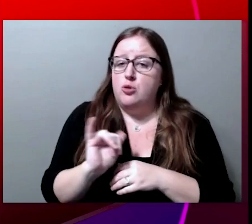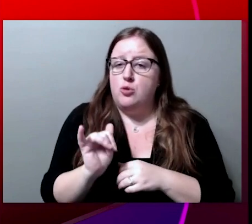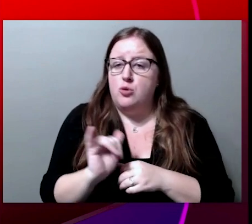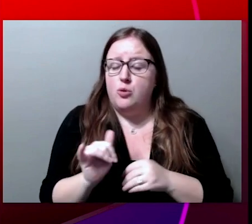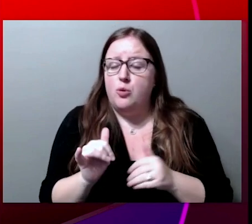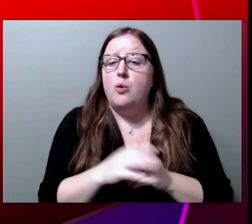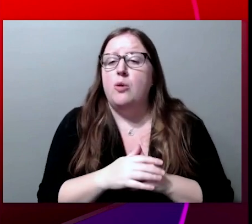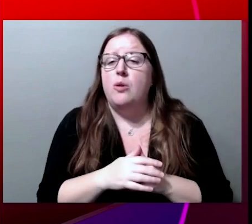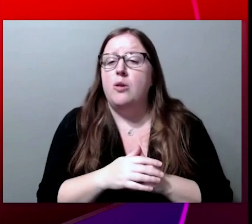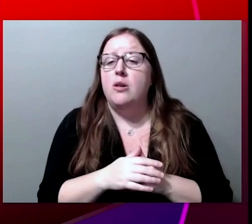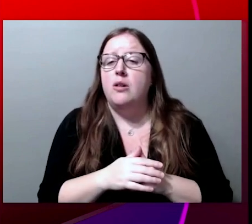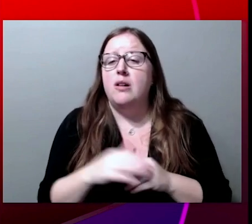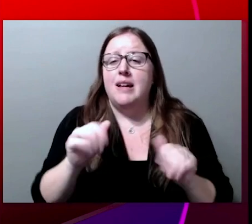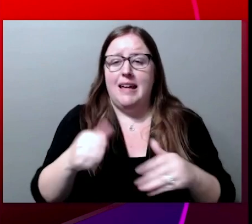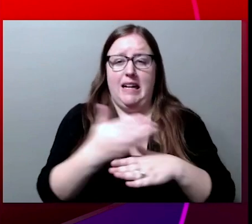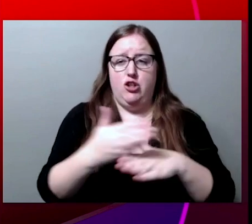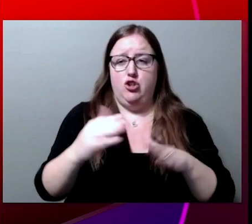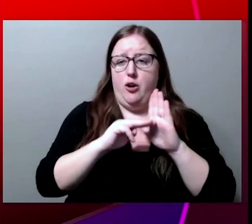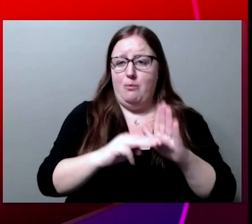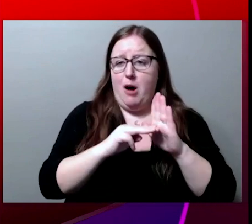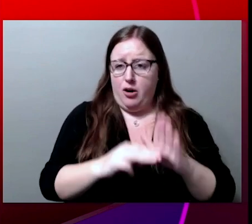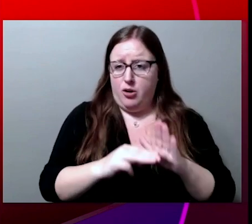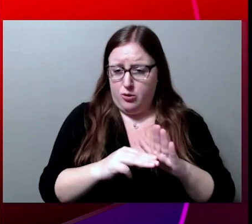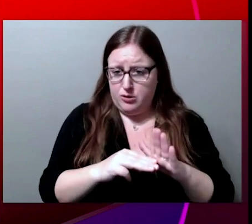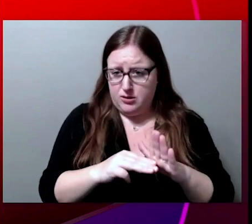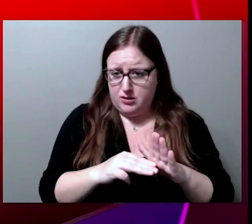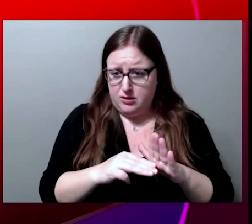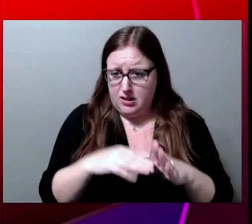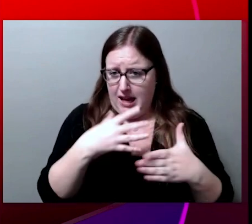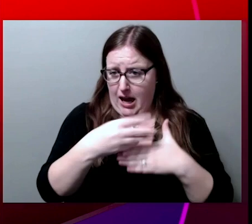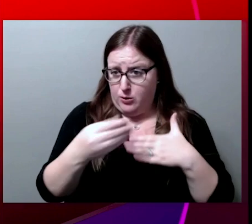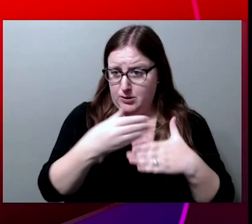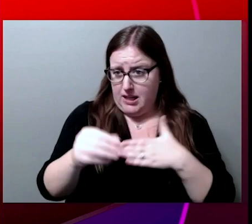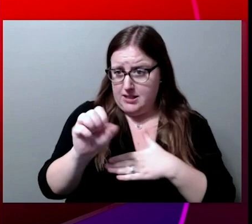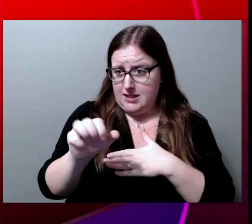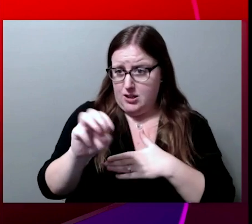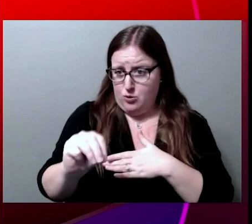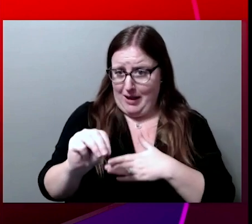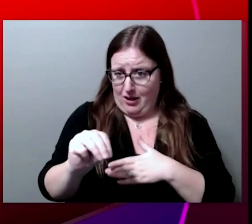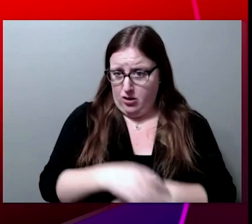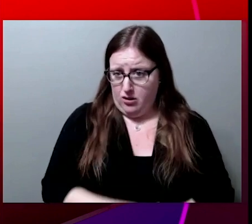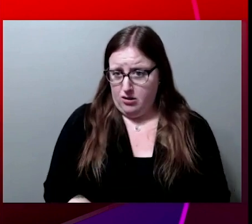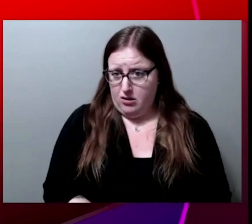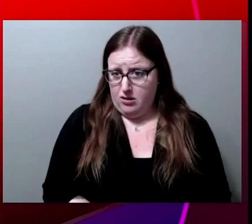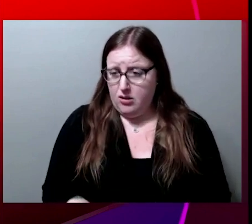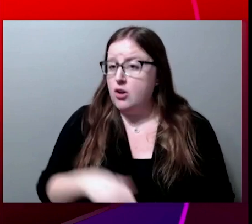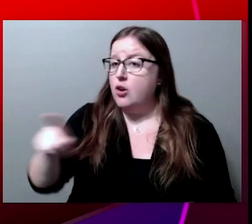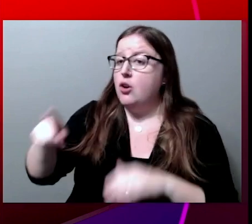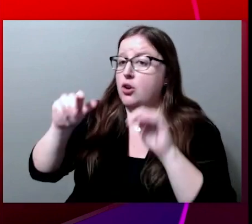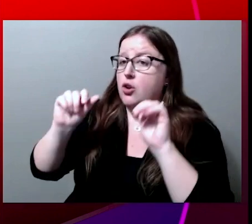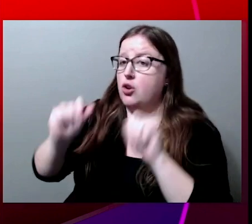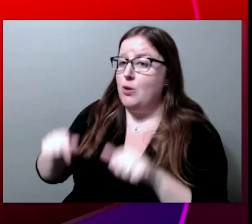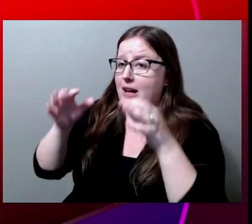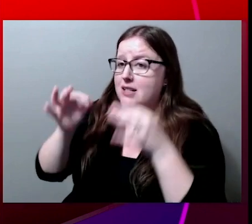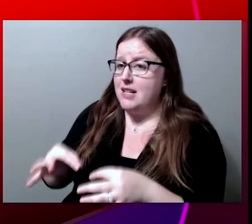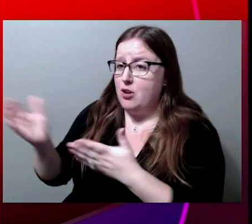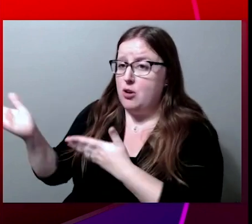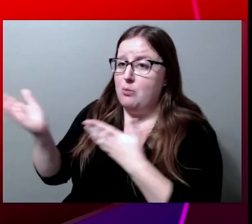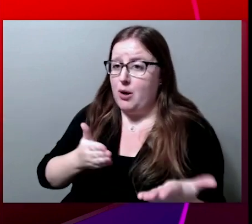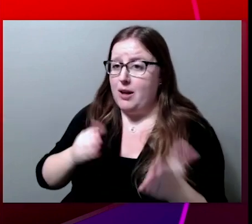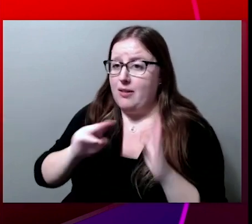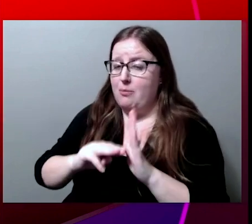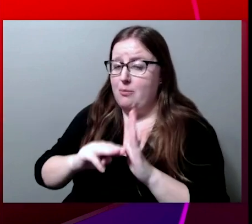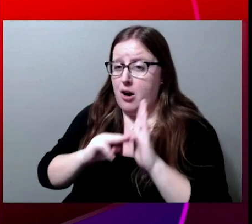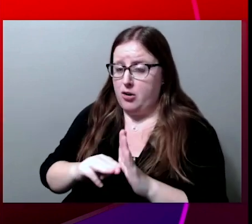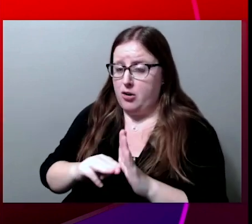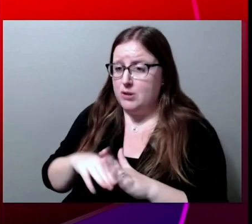I'm a customer, can I share models that were created outside of SageMaker? You can Is that possible? definitely bring in the models that Okay. are